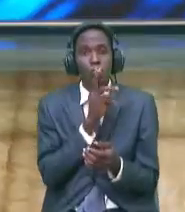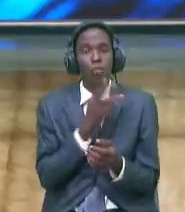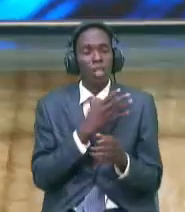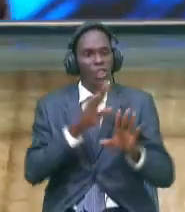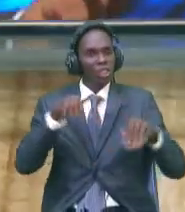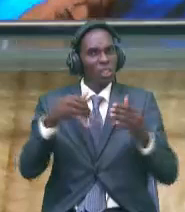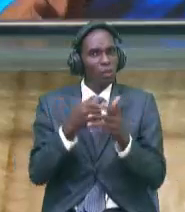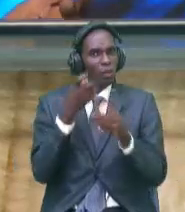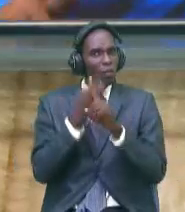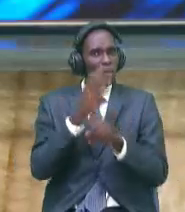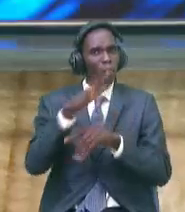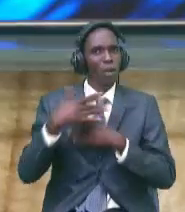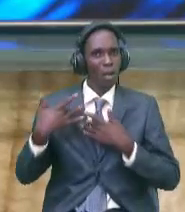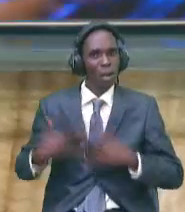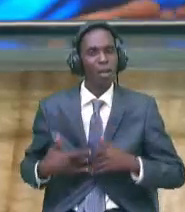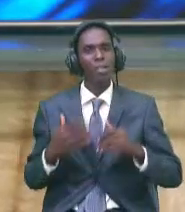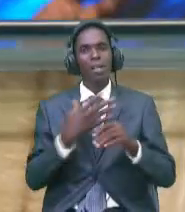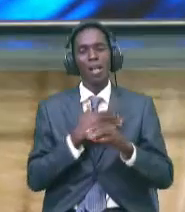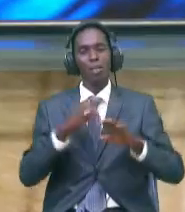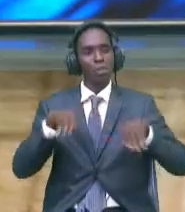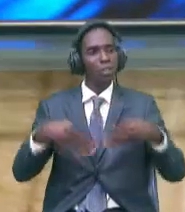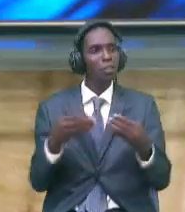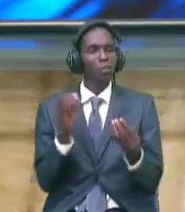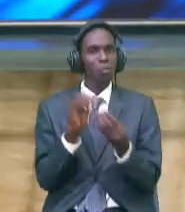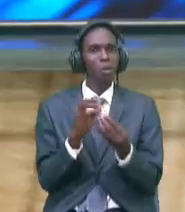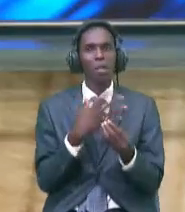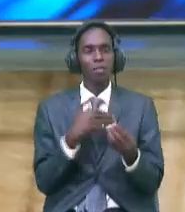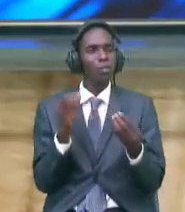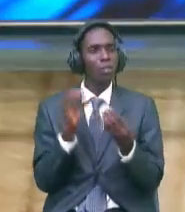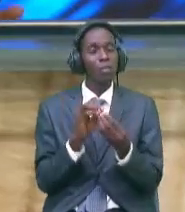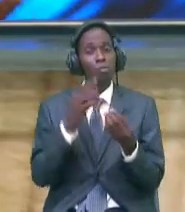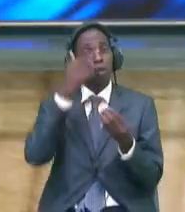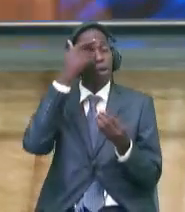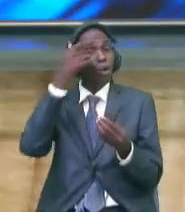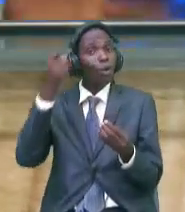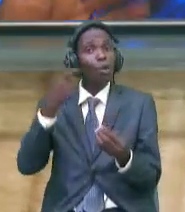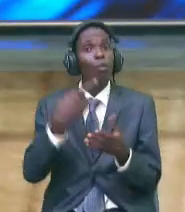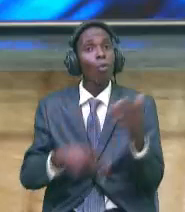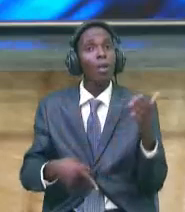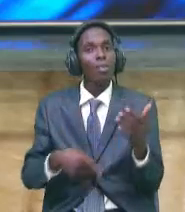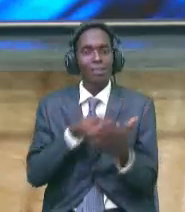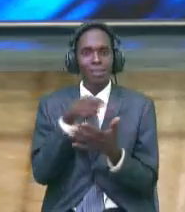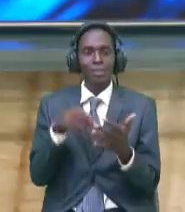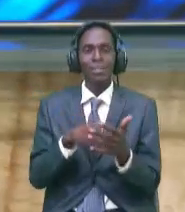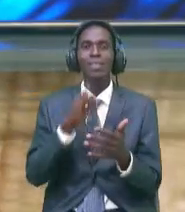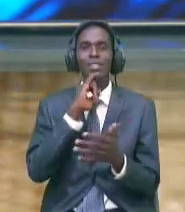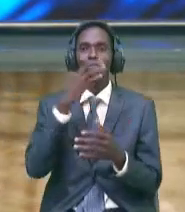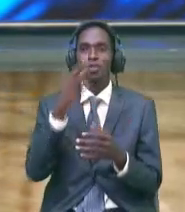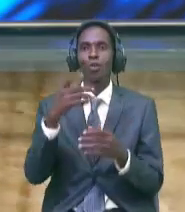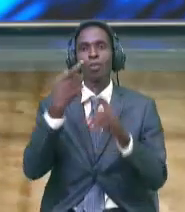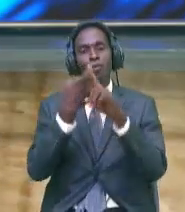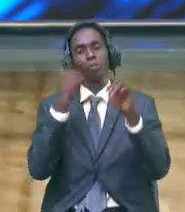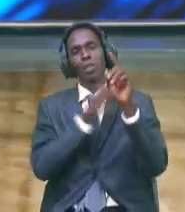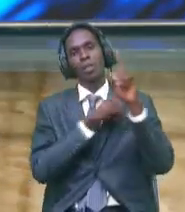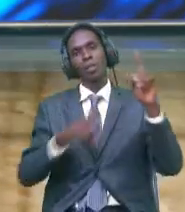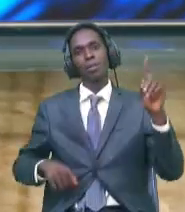heart, and if you give more than that, you give more, and then you give that because this is of the Lord. Verily I